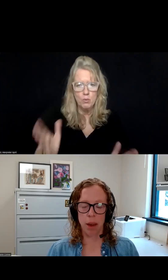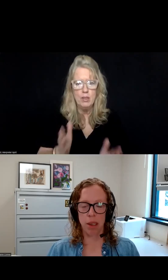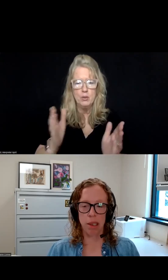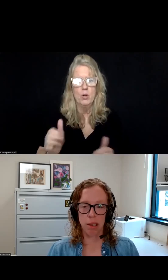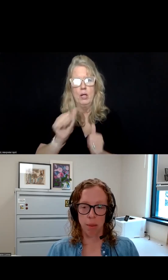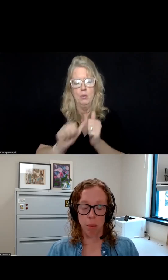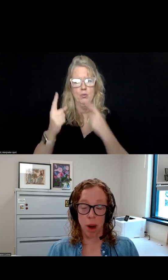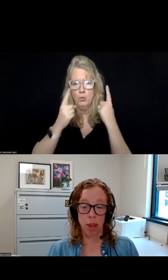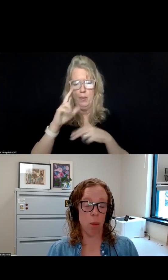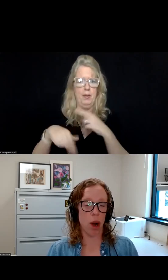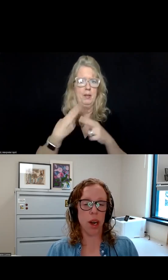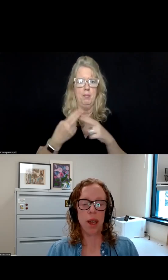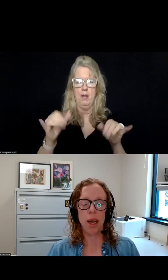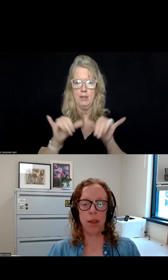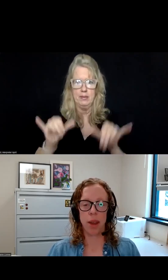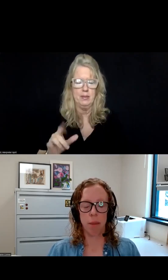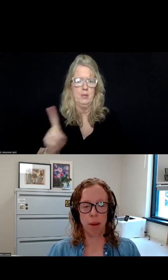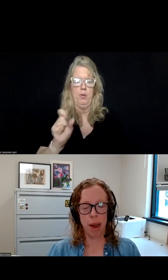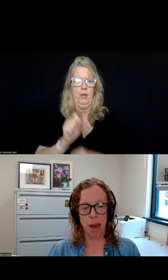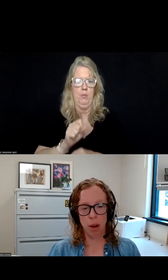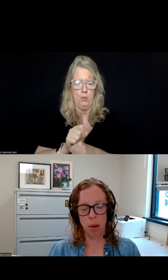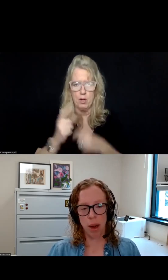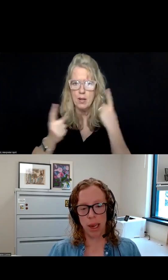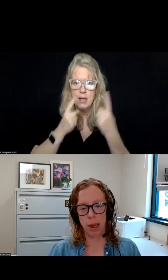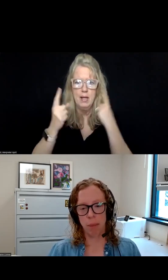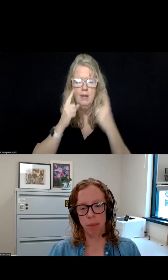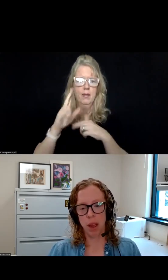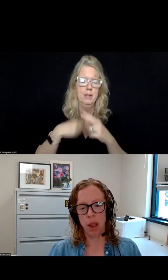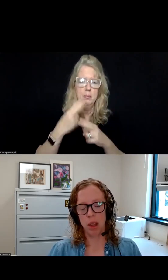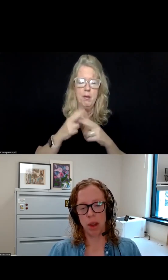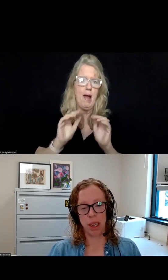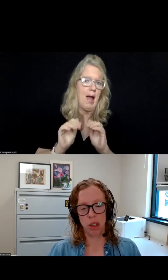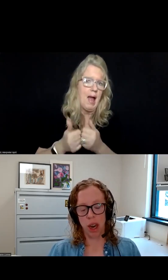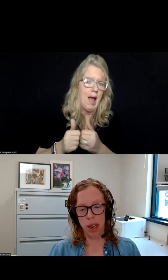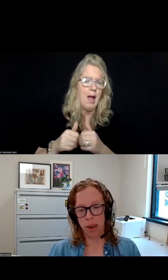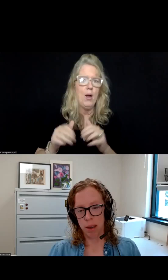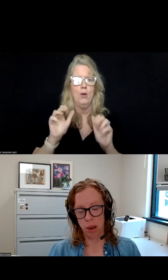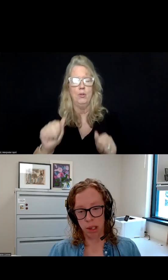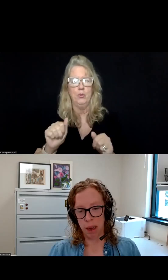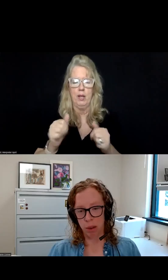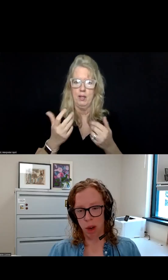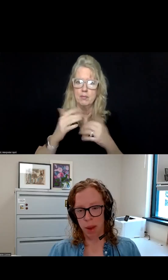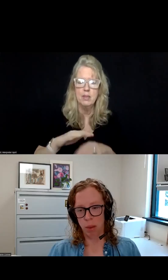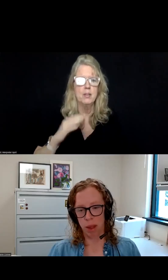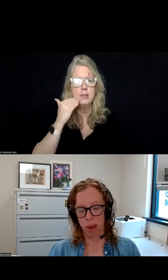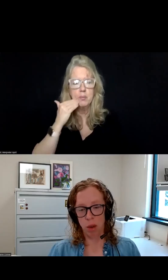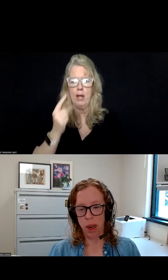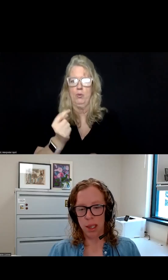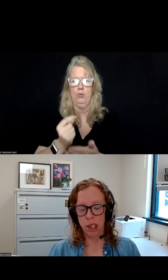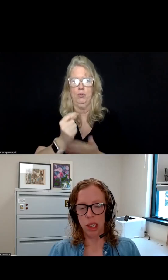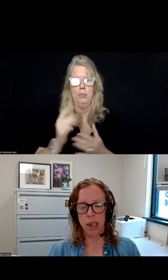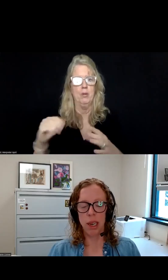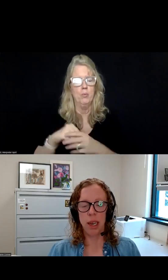think about the system where they work and think about how you can integrate, tobacco treatment within